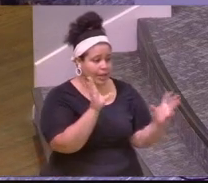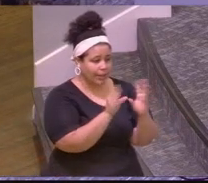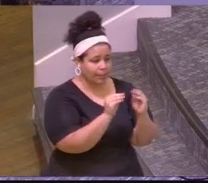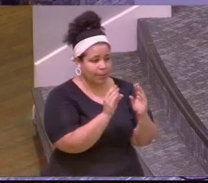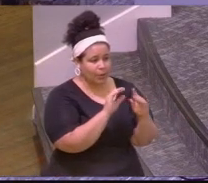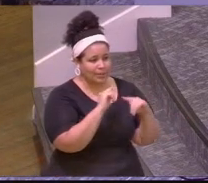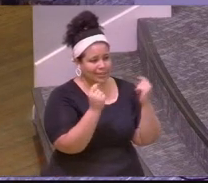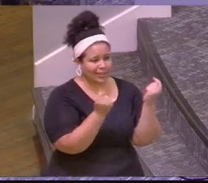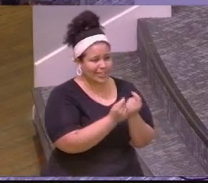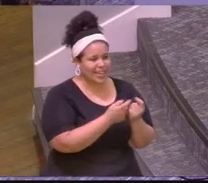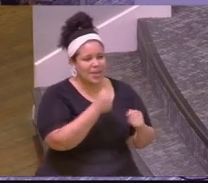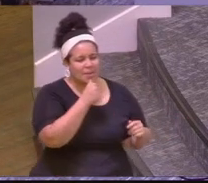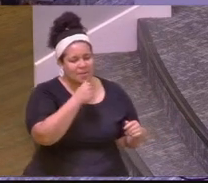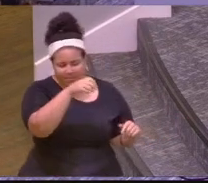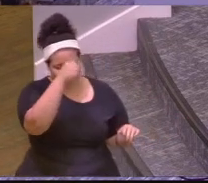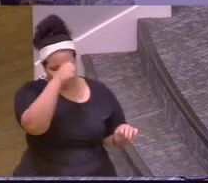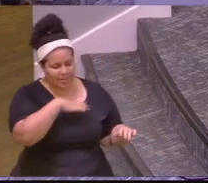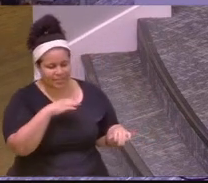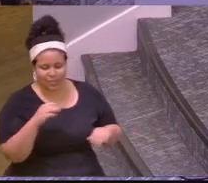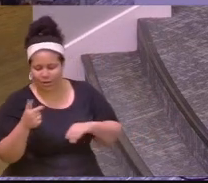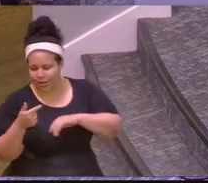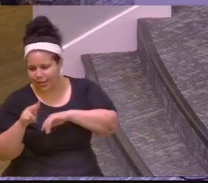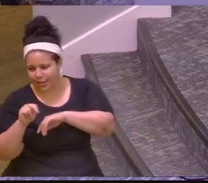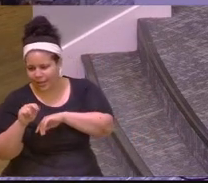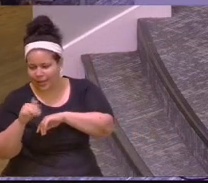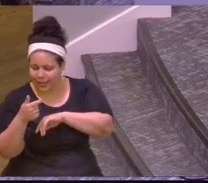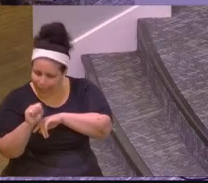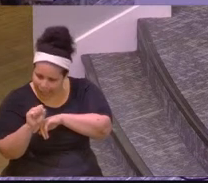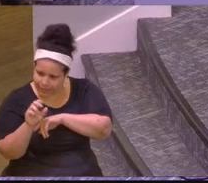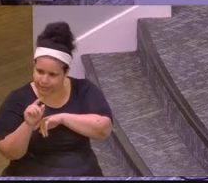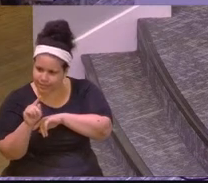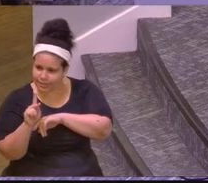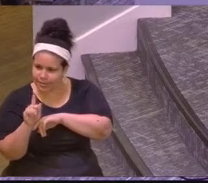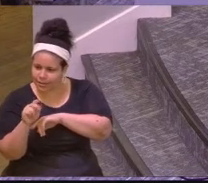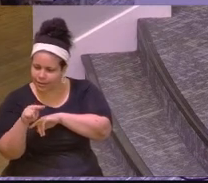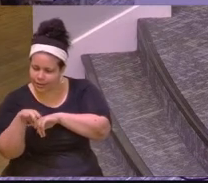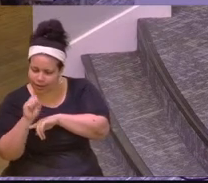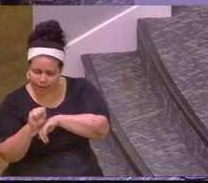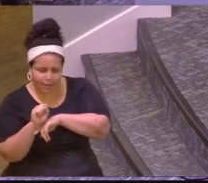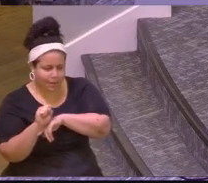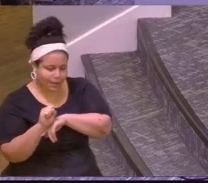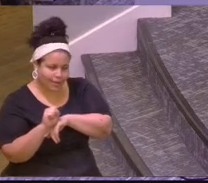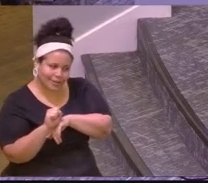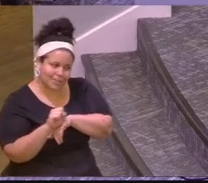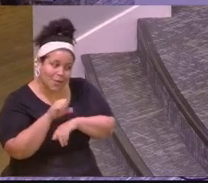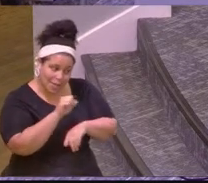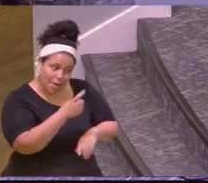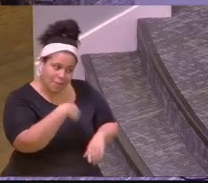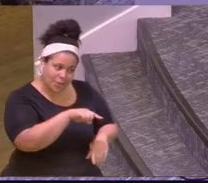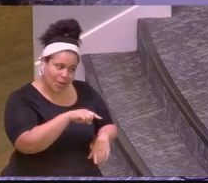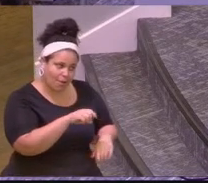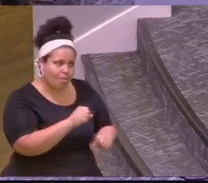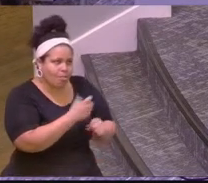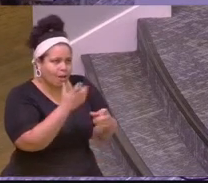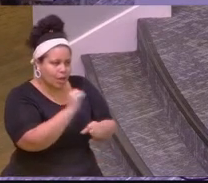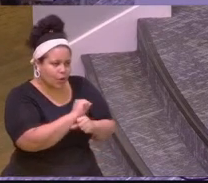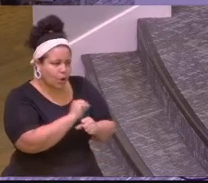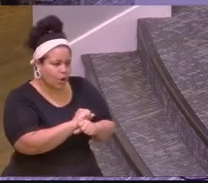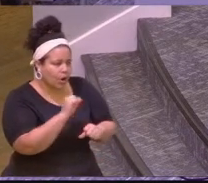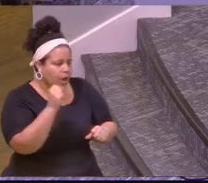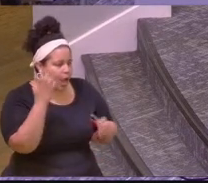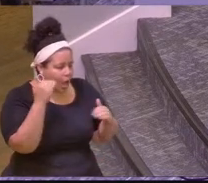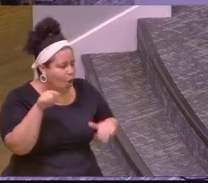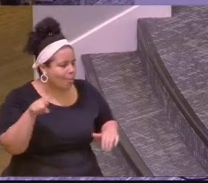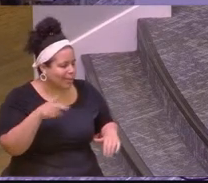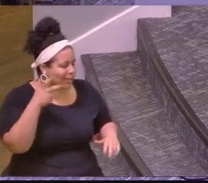y'all. He has a lot of work to do now. I hope he's listening online, because it's good. We